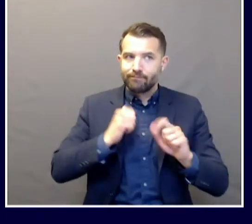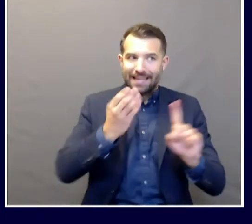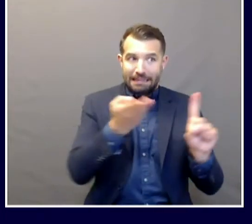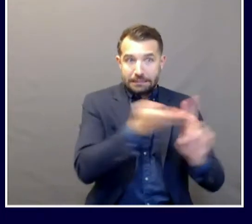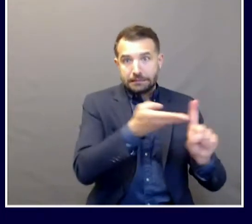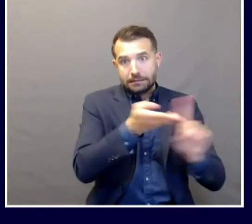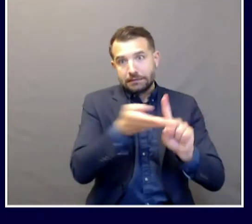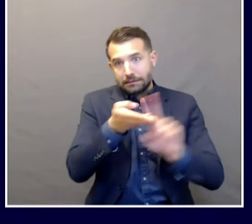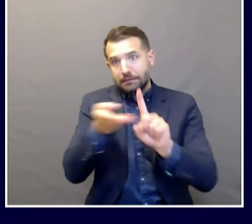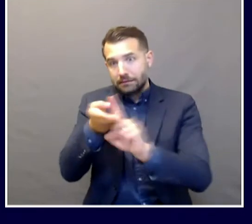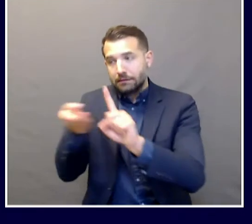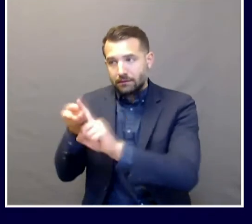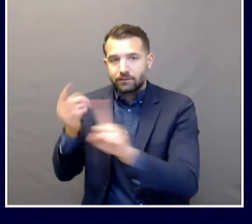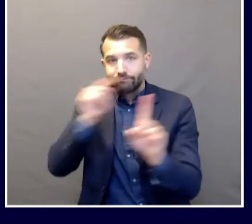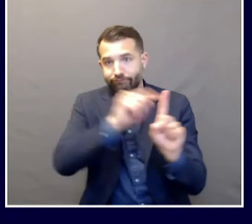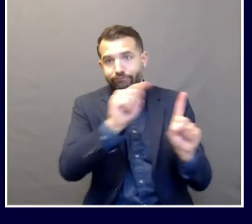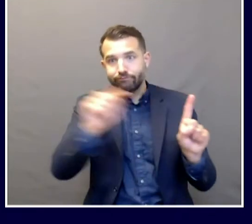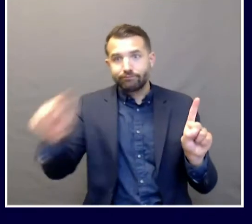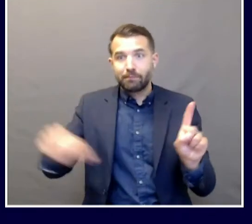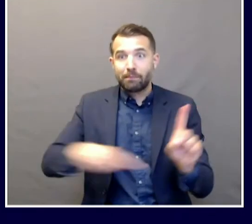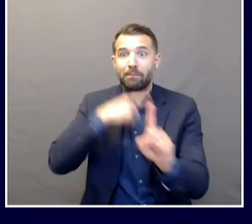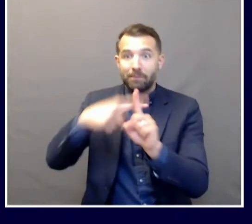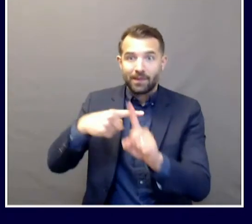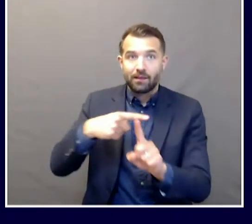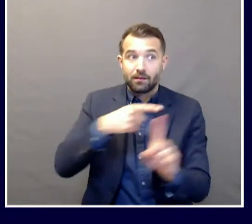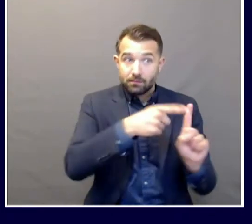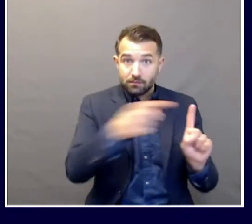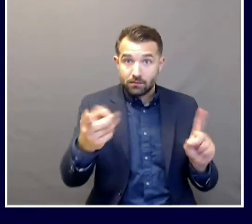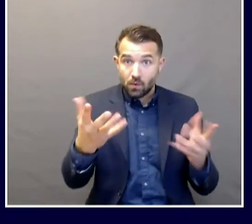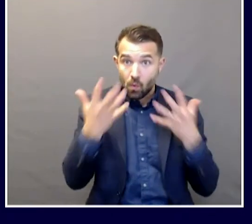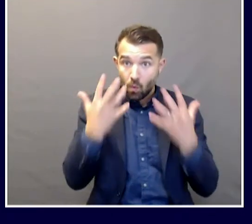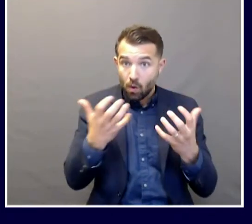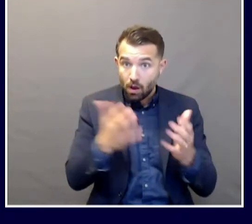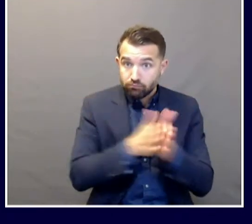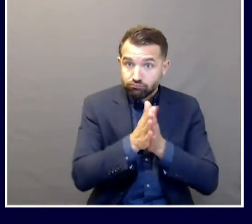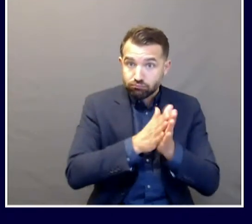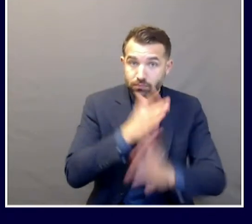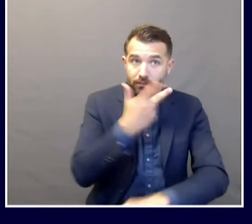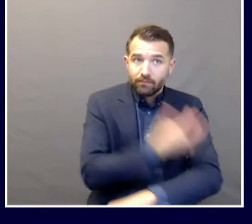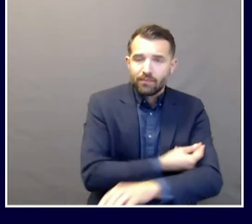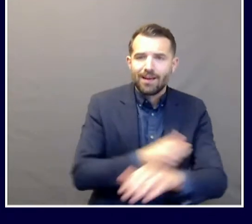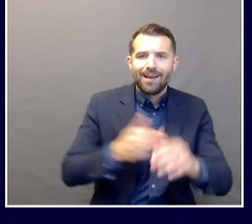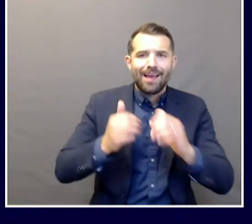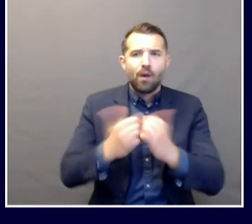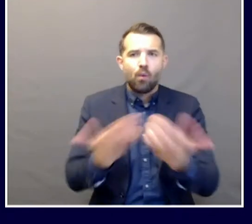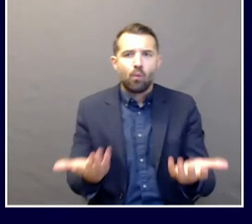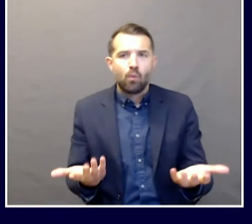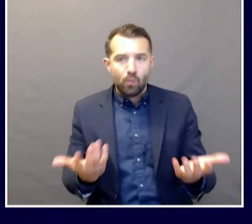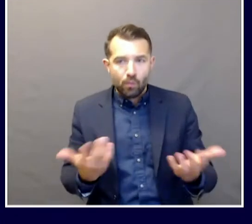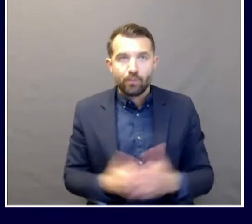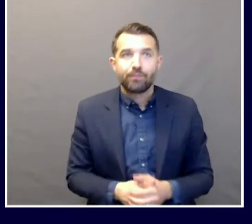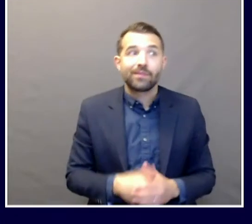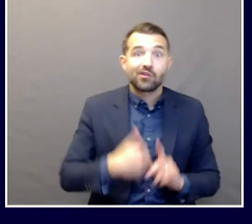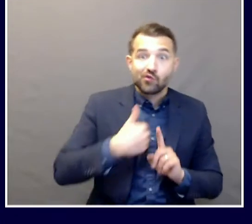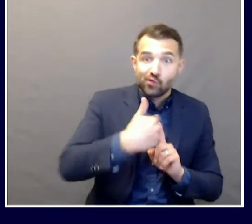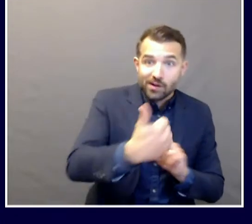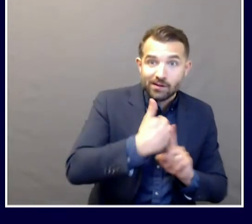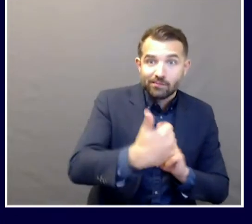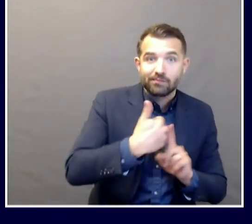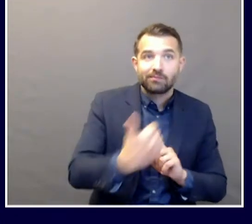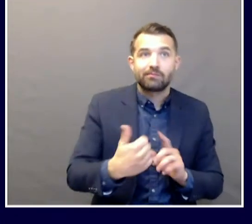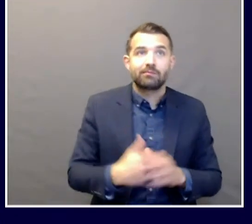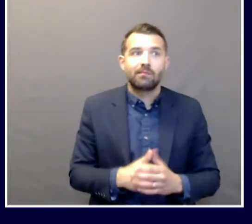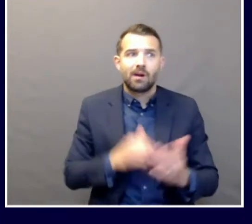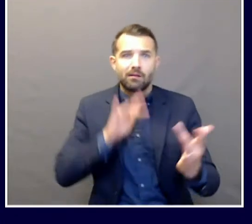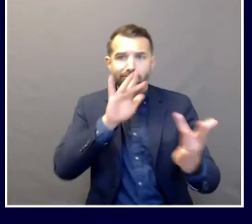to get vaccinated but don't know how to take the next step. That's one reason we put up a phone number, for example, months ago, which